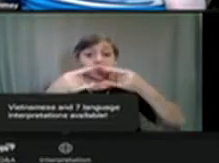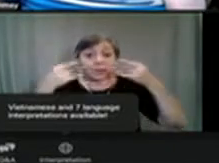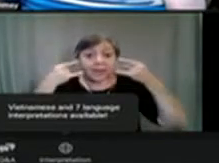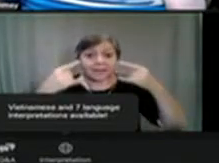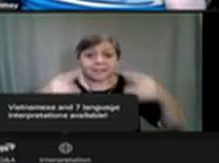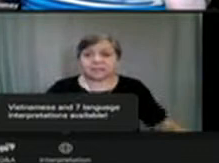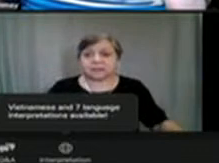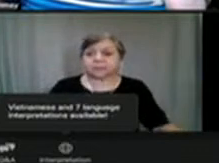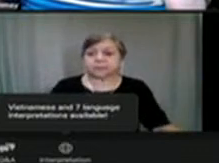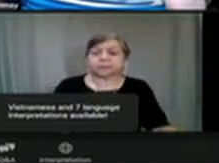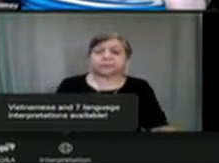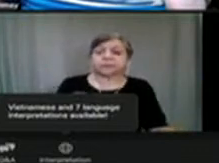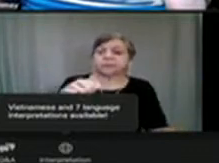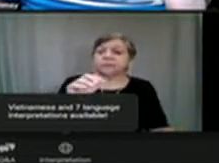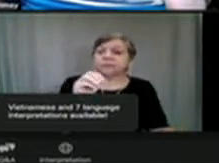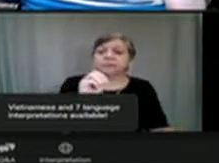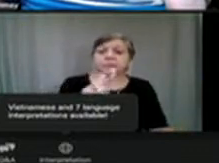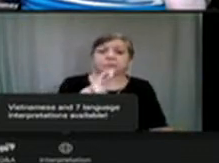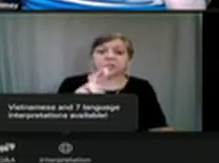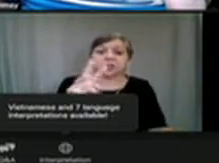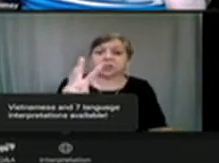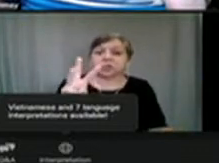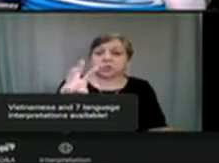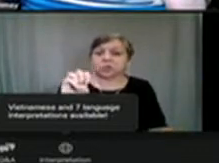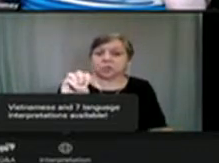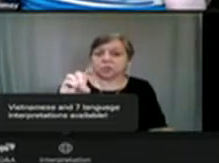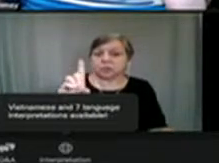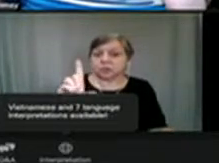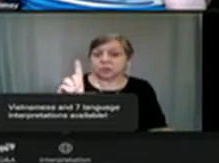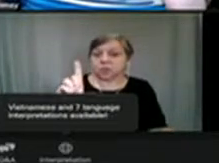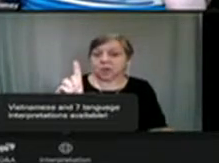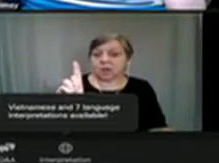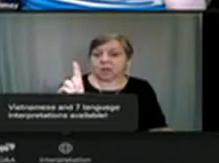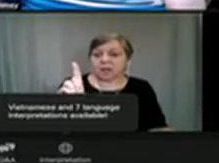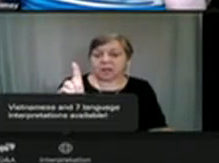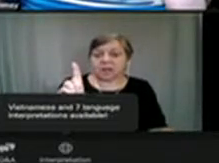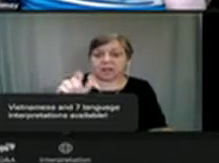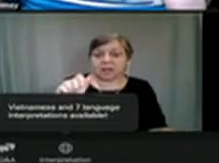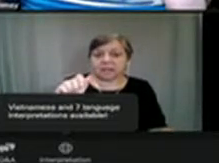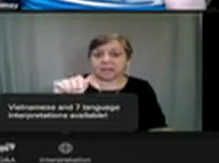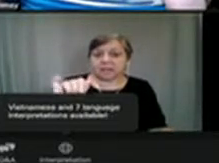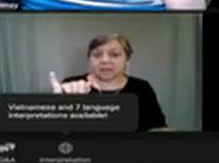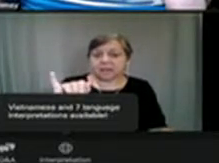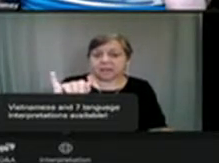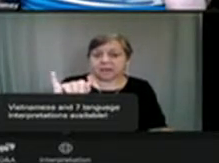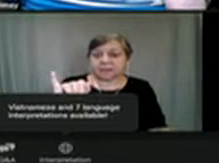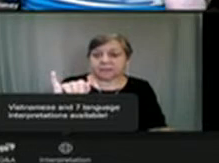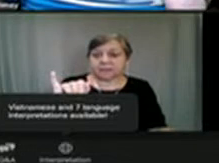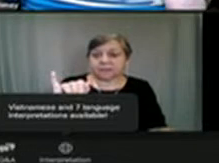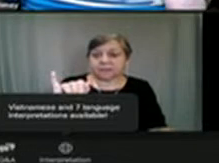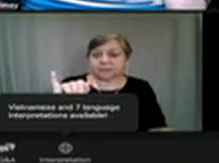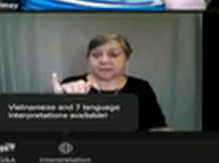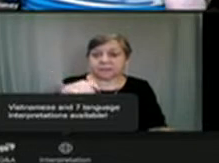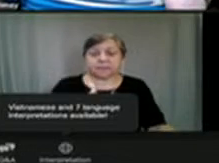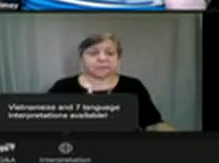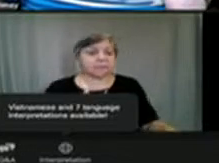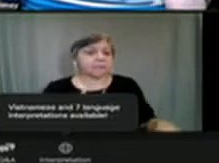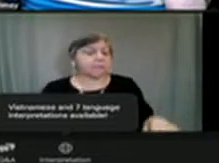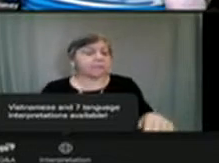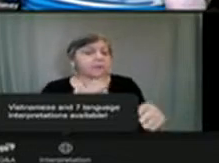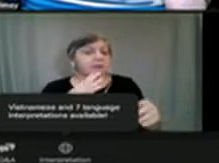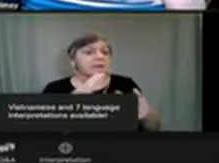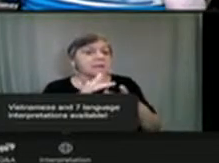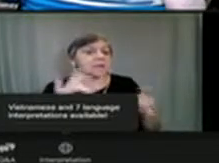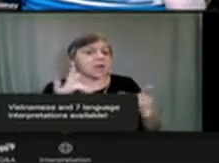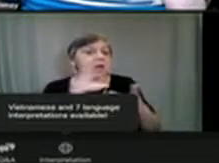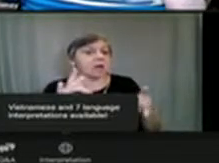on Michelle's, but I mean, we can jump back to that. But my comment was actually based on what Ms. Spadafora said, and